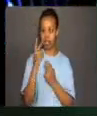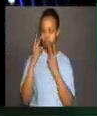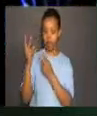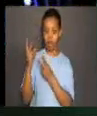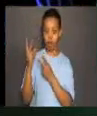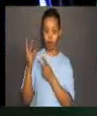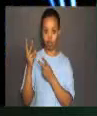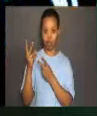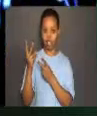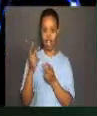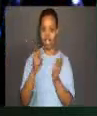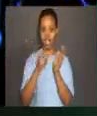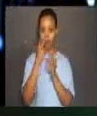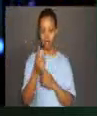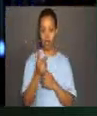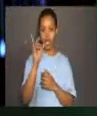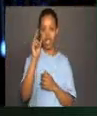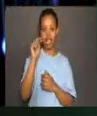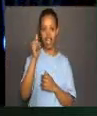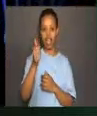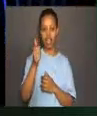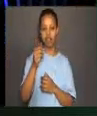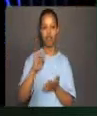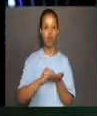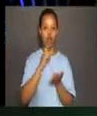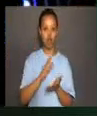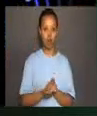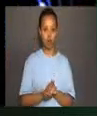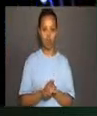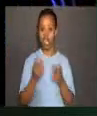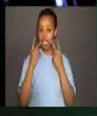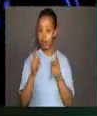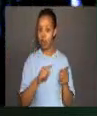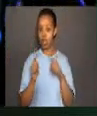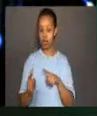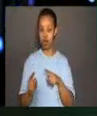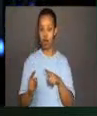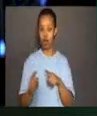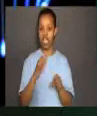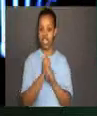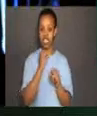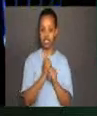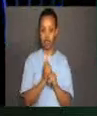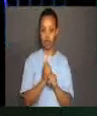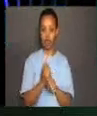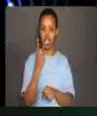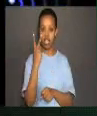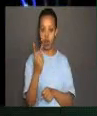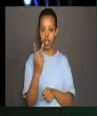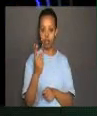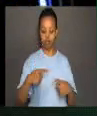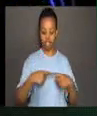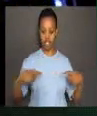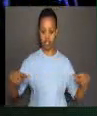part of a DNA molecule. You can see that it is made of 2